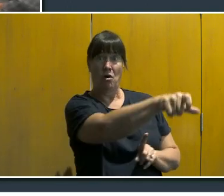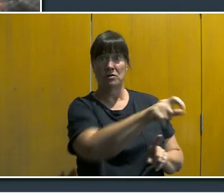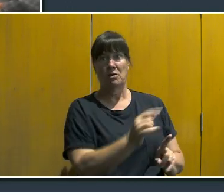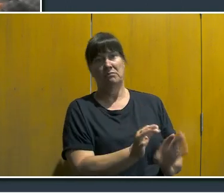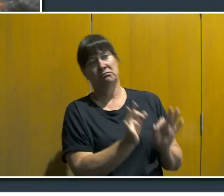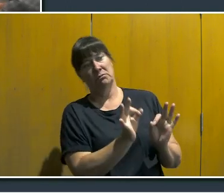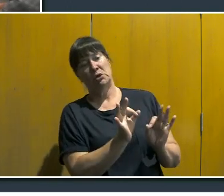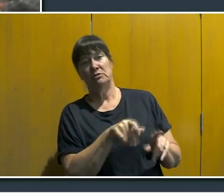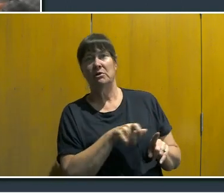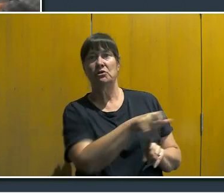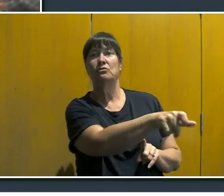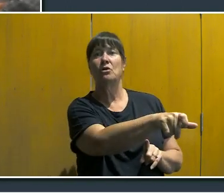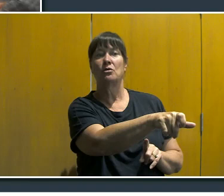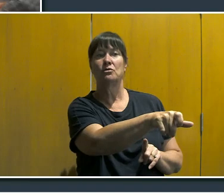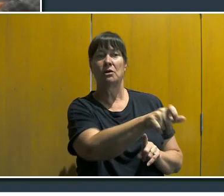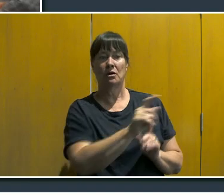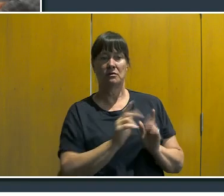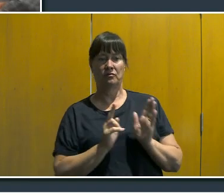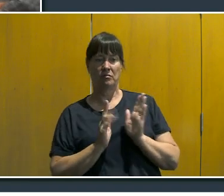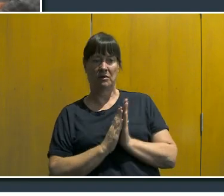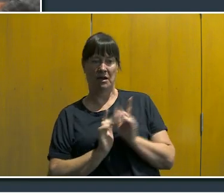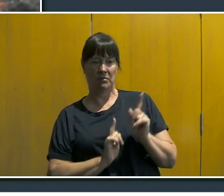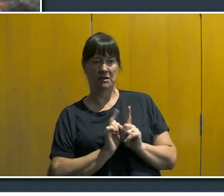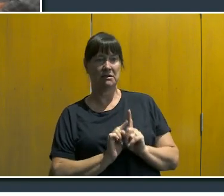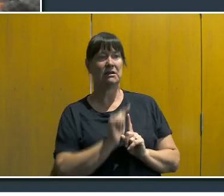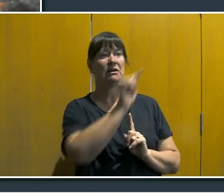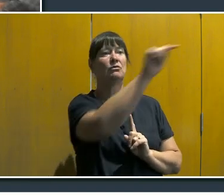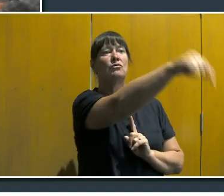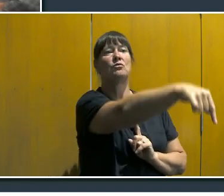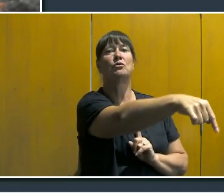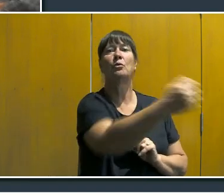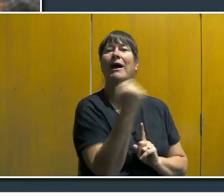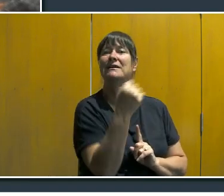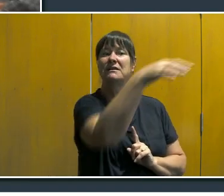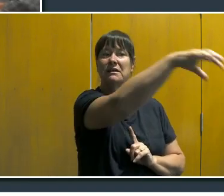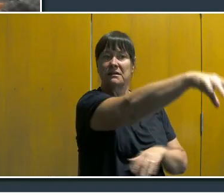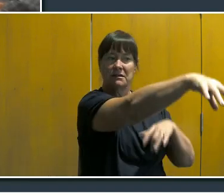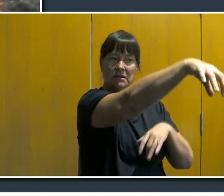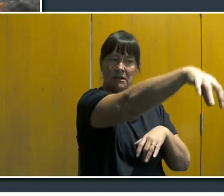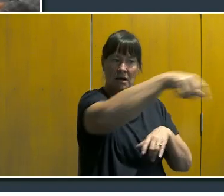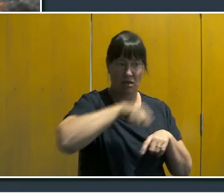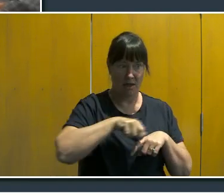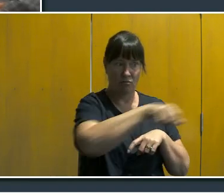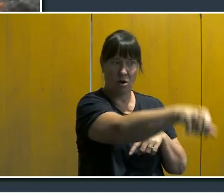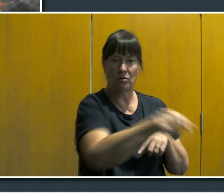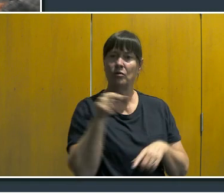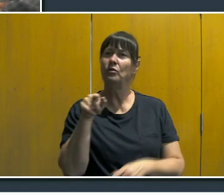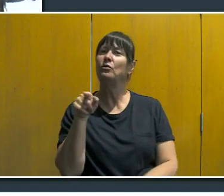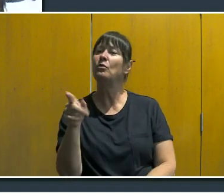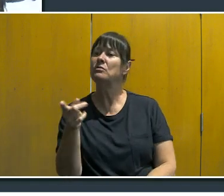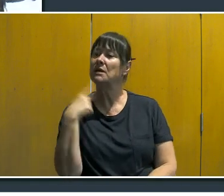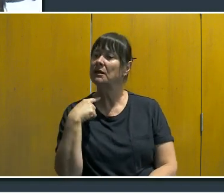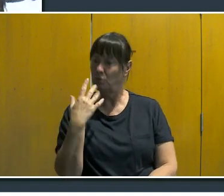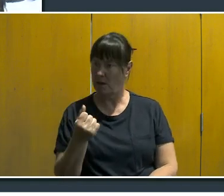road, with half of it being Napier City and the other half Hastings District. You mentioned that you receive